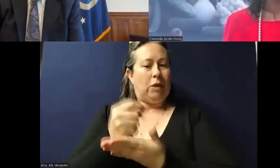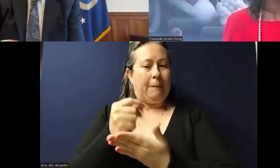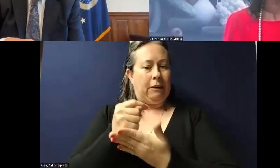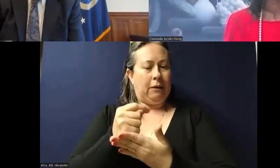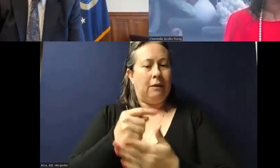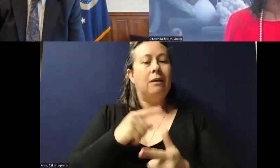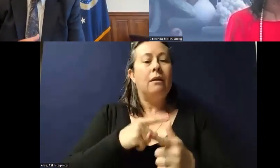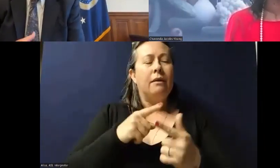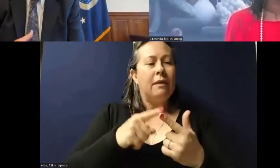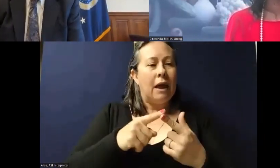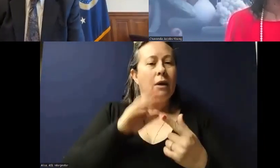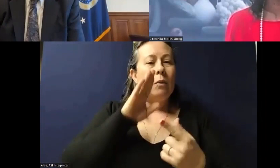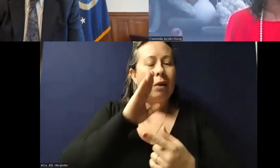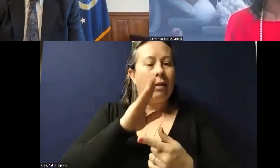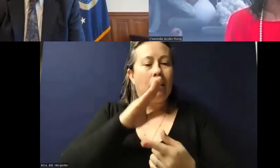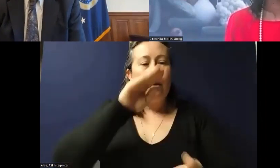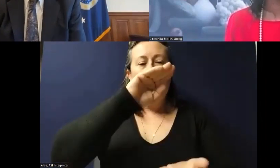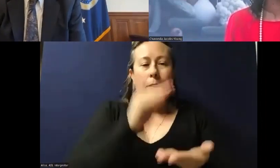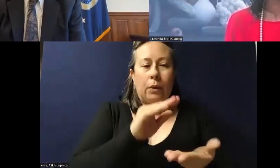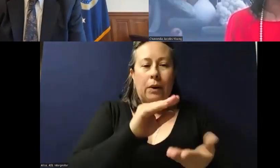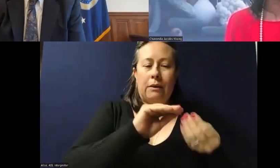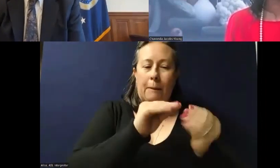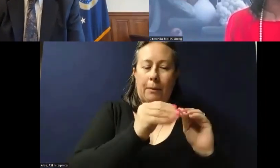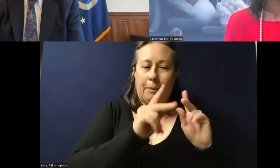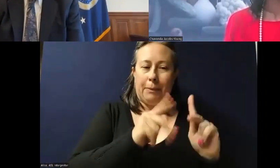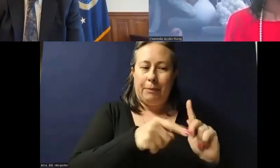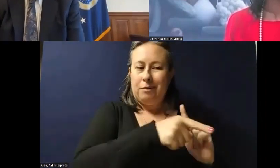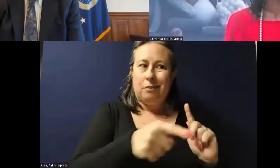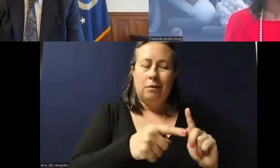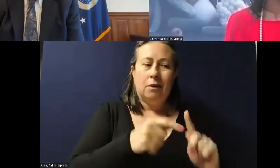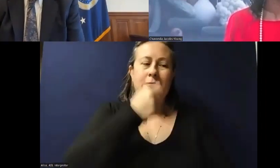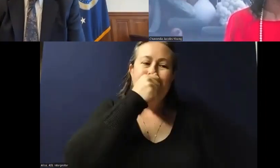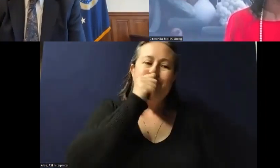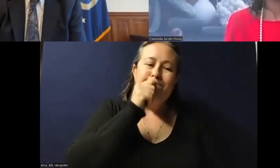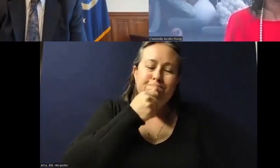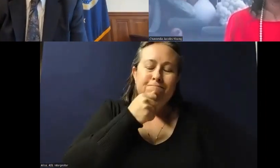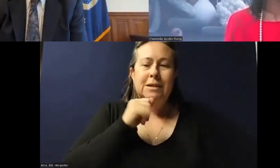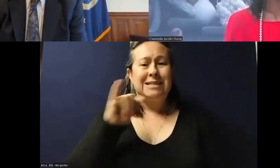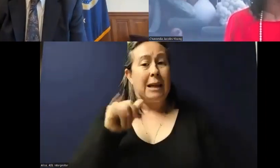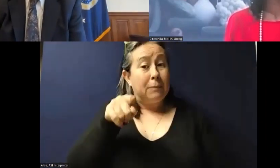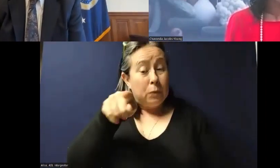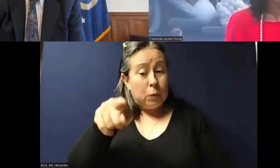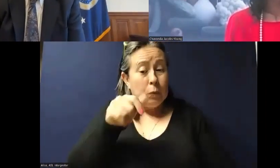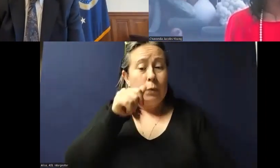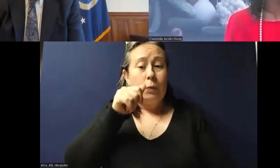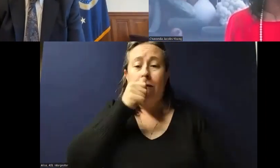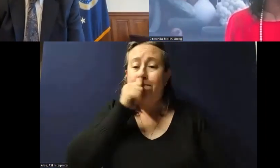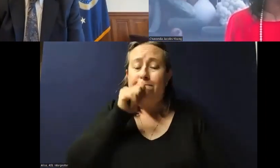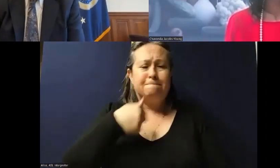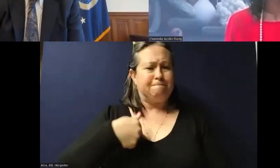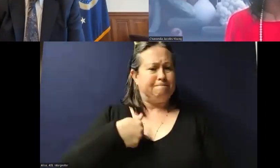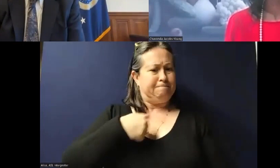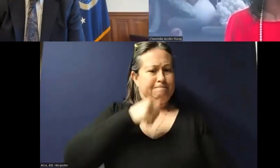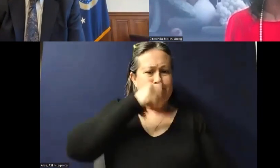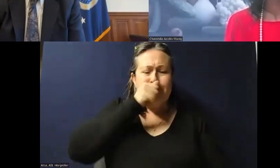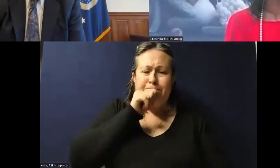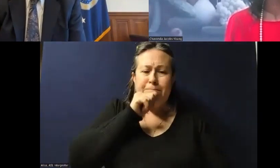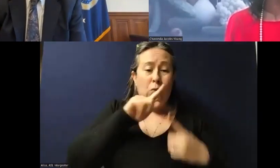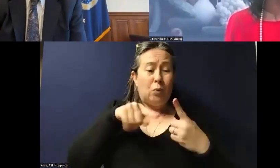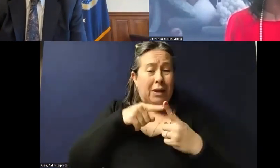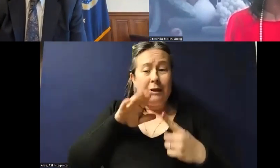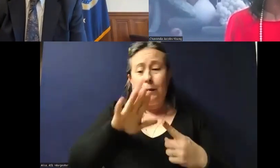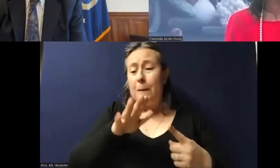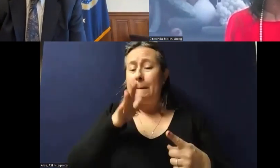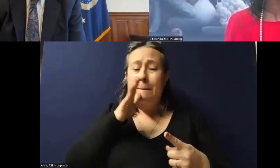ultimately reduces the number of people who have suffered what you've suffered and what I've suffered, which is when your mom